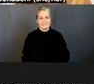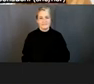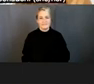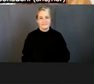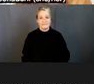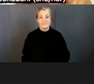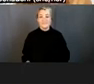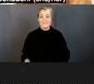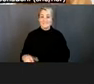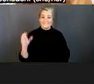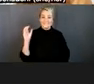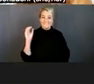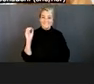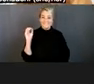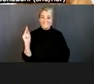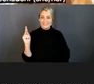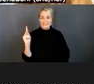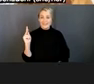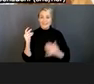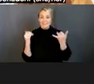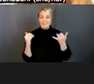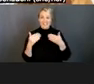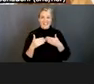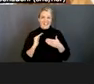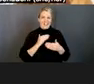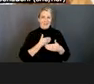Today, I'm going to be taking us into our next prompt.